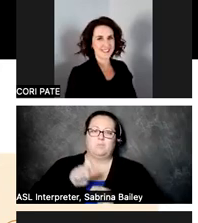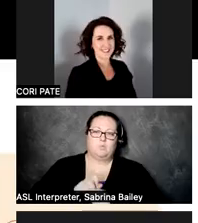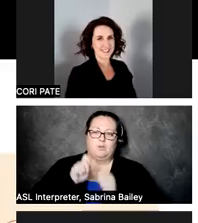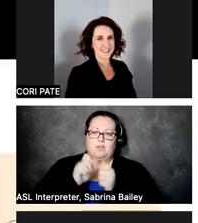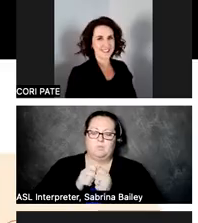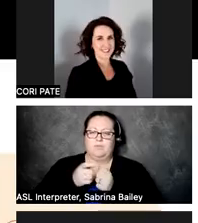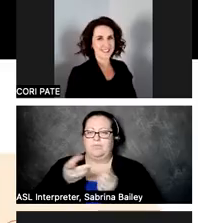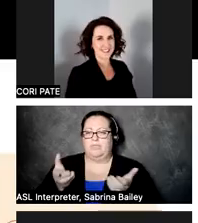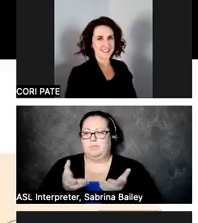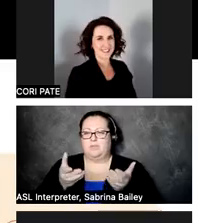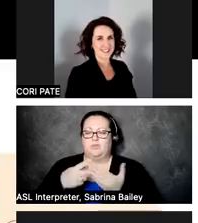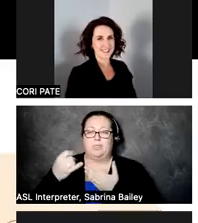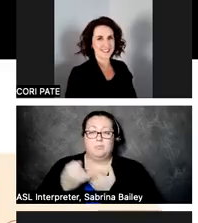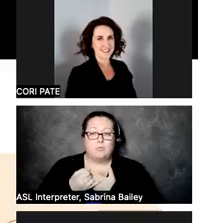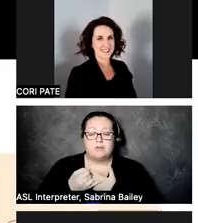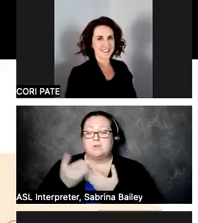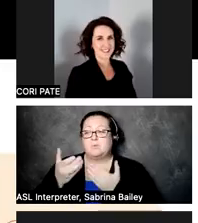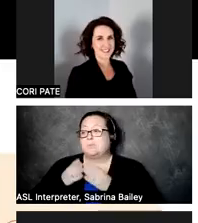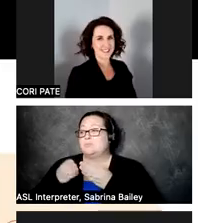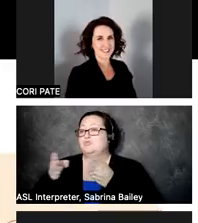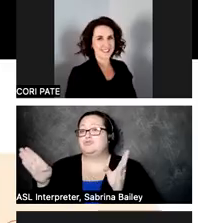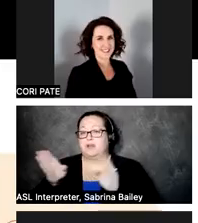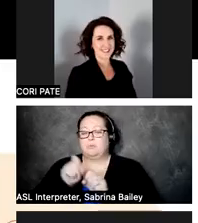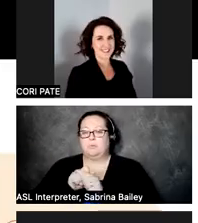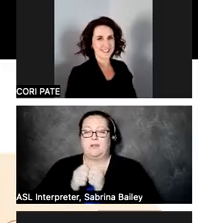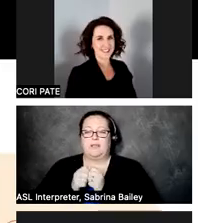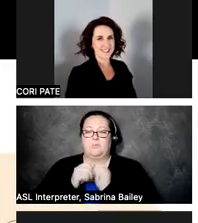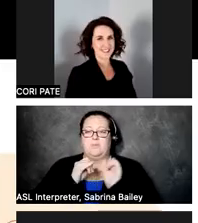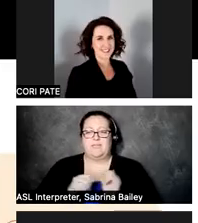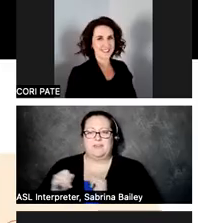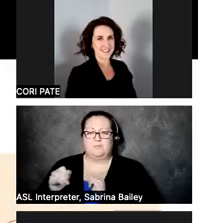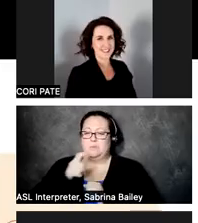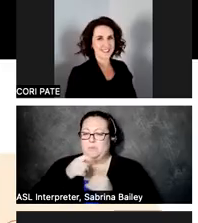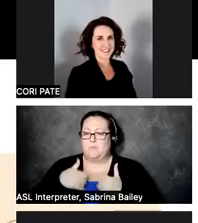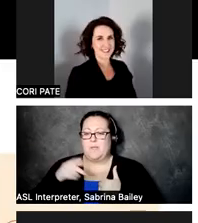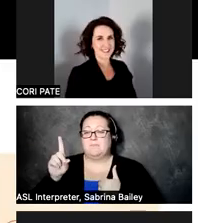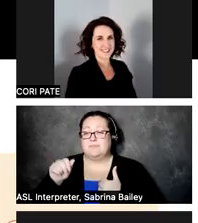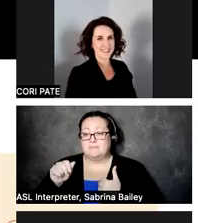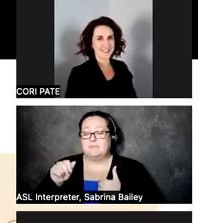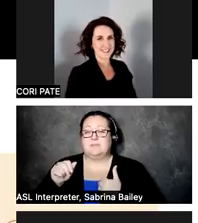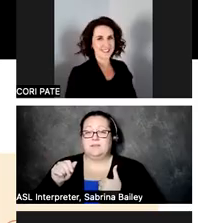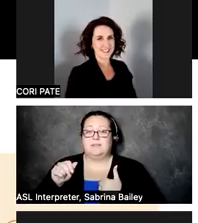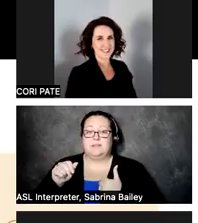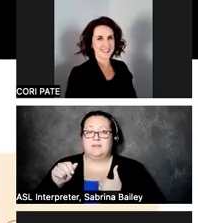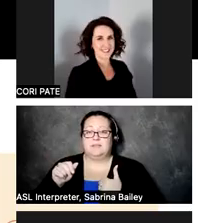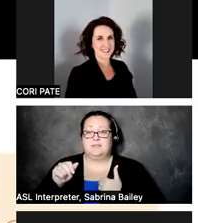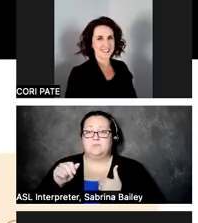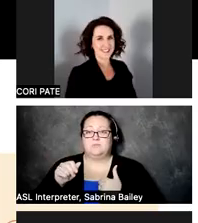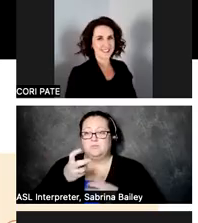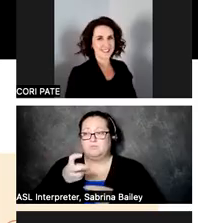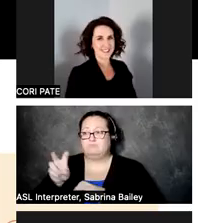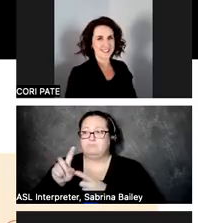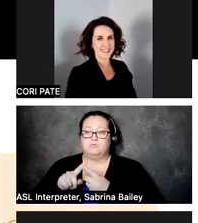this project, or just in general working with individuals with disabilities going to competitive